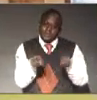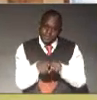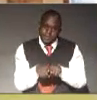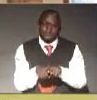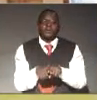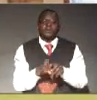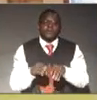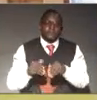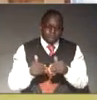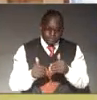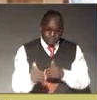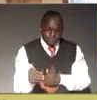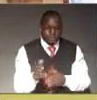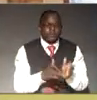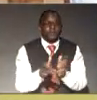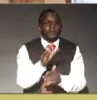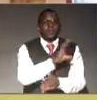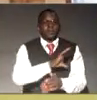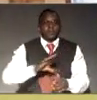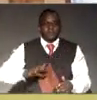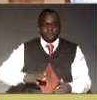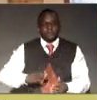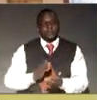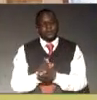nga batuuse gy'ali.